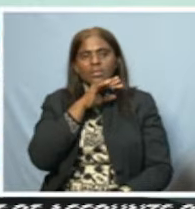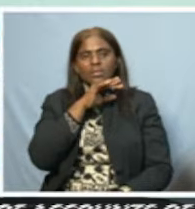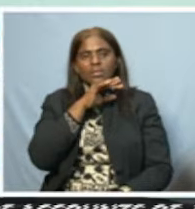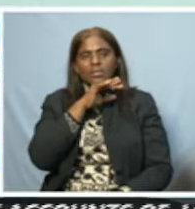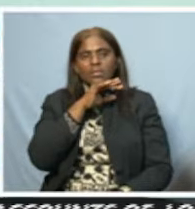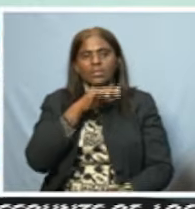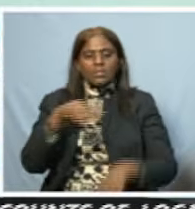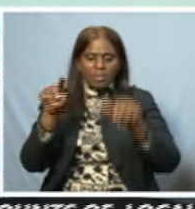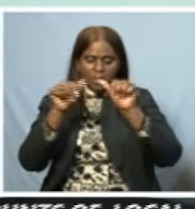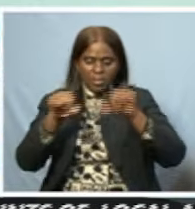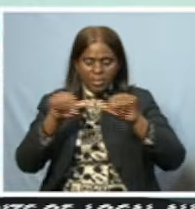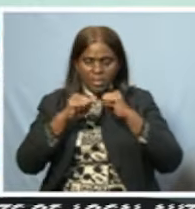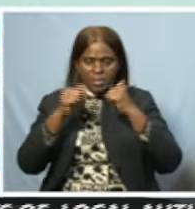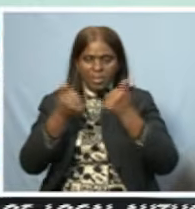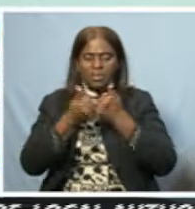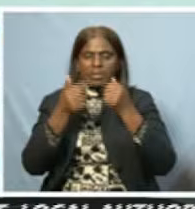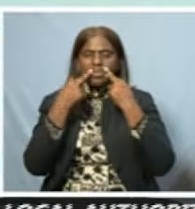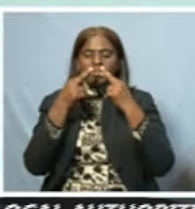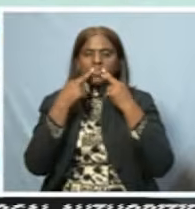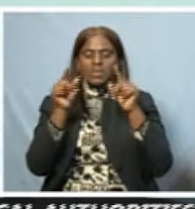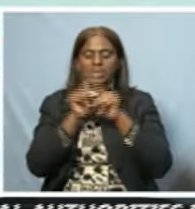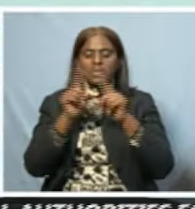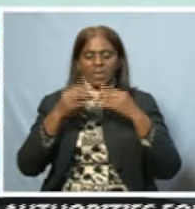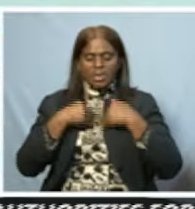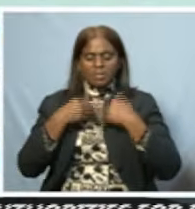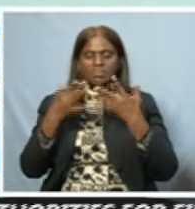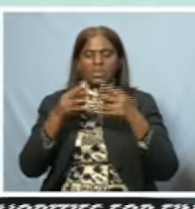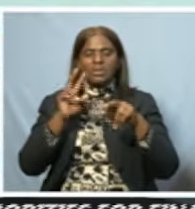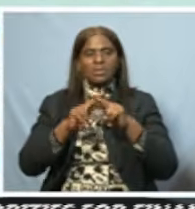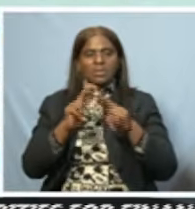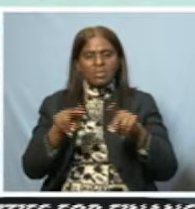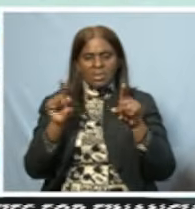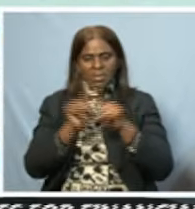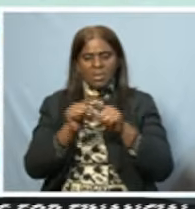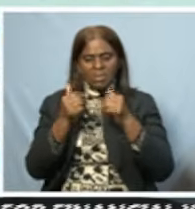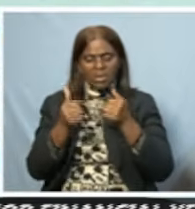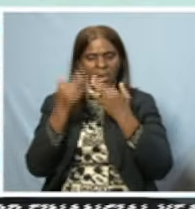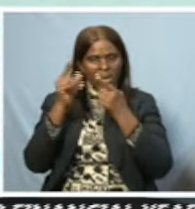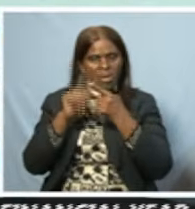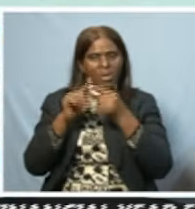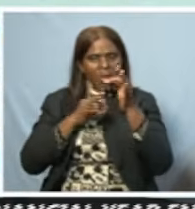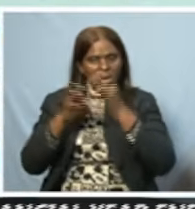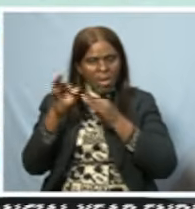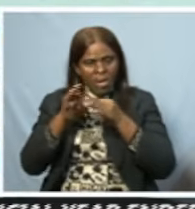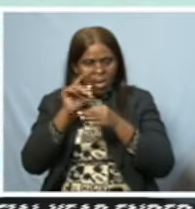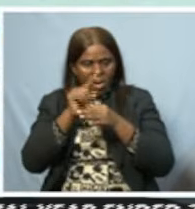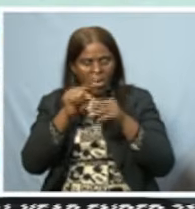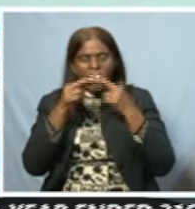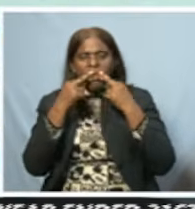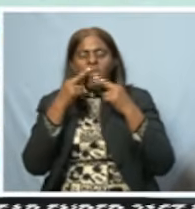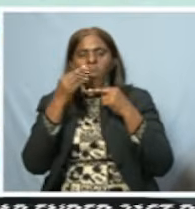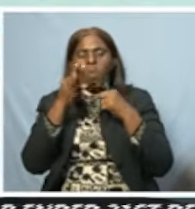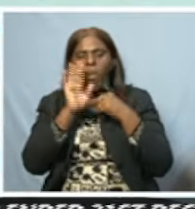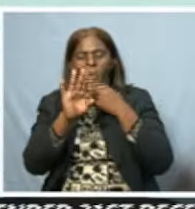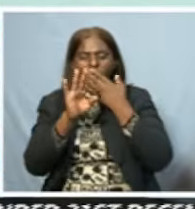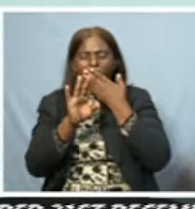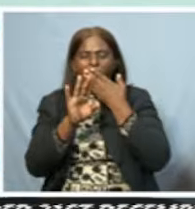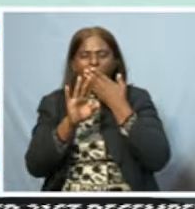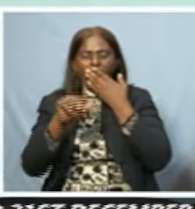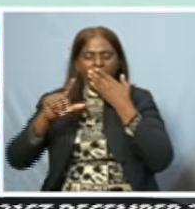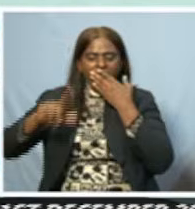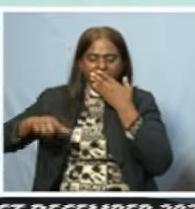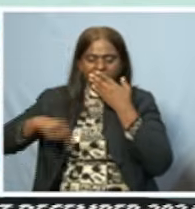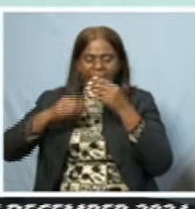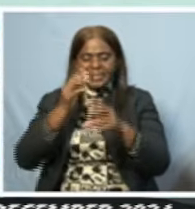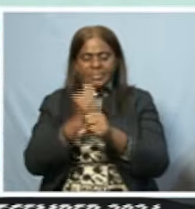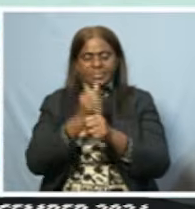The Auditor General findings are acknowledged, Chair, and we wish to state that this was as a result of late